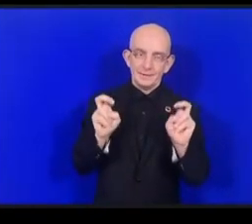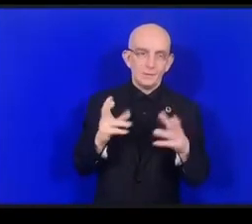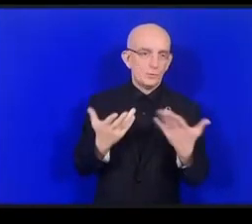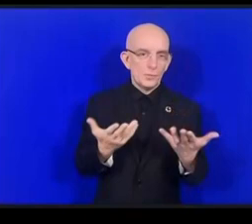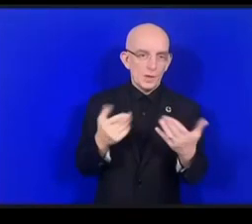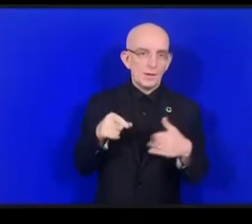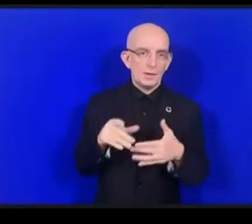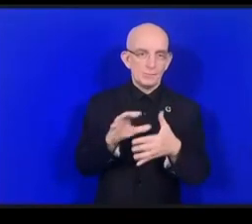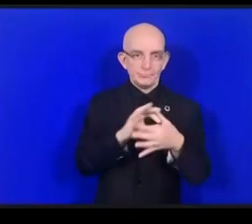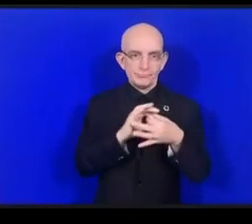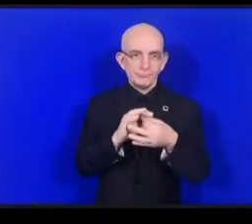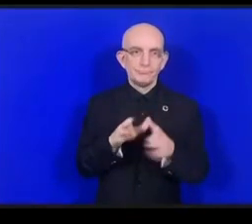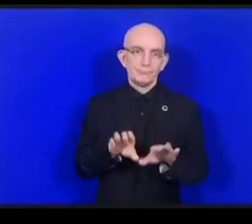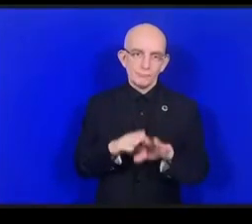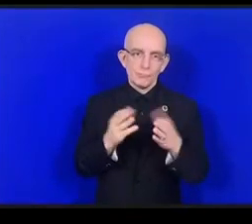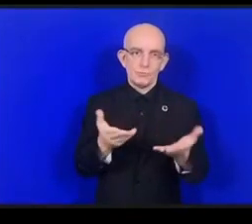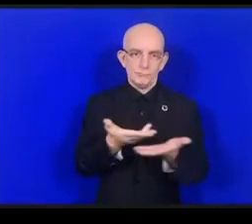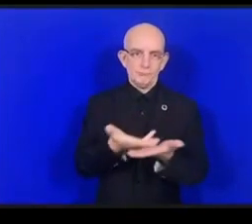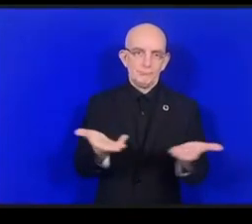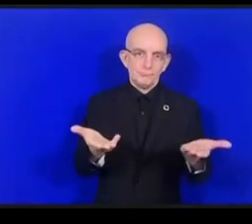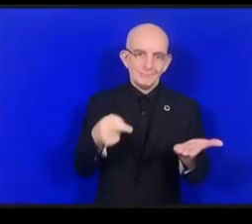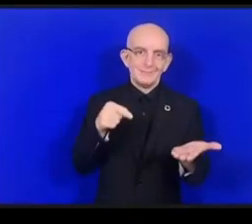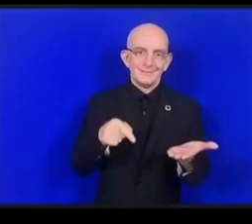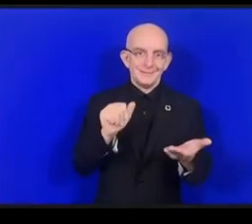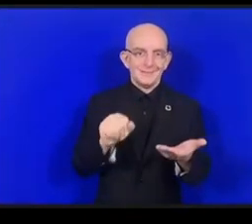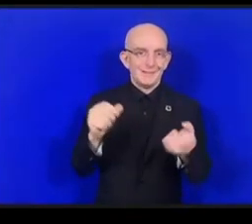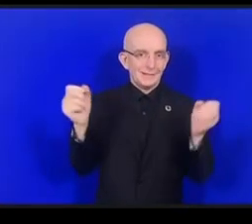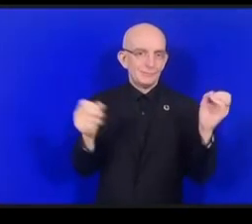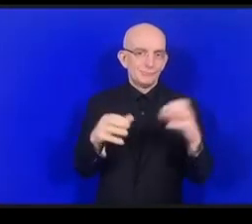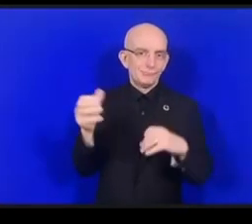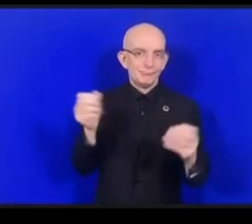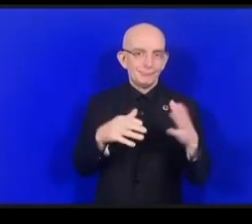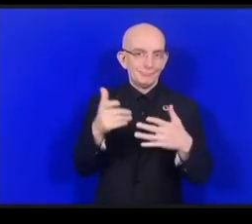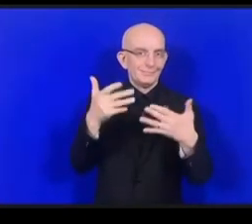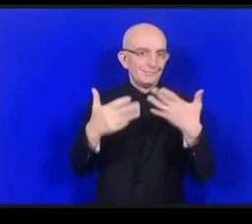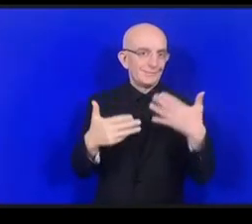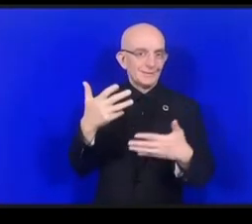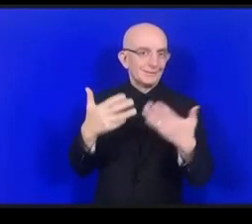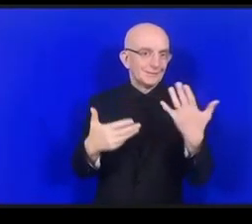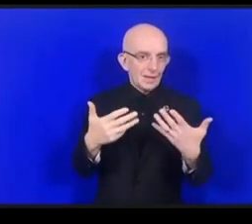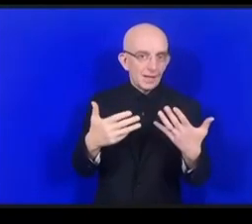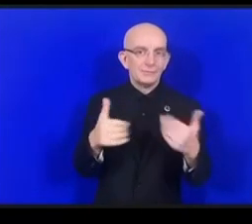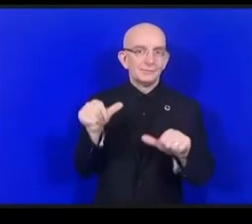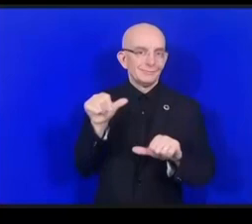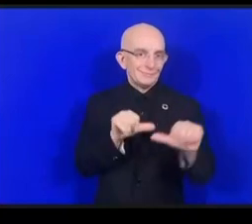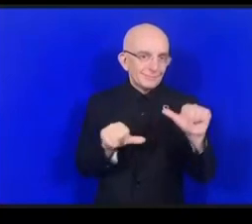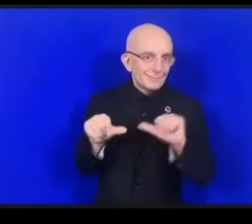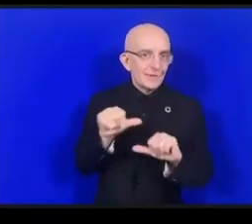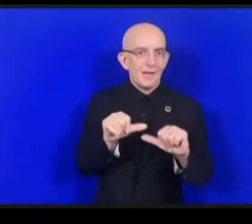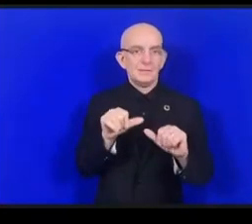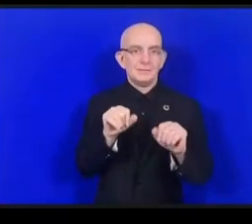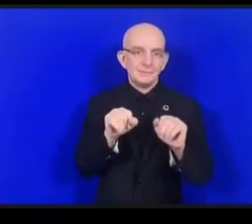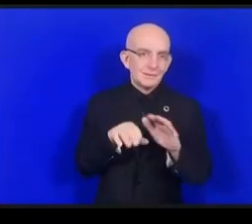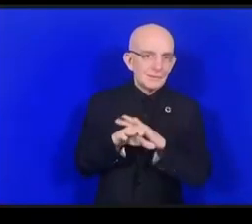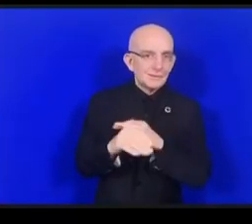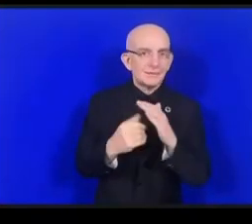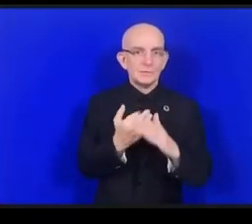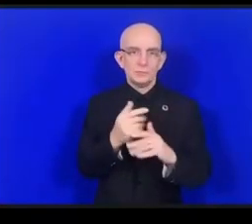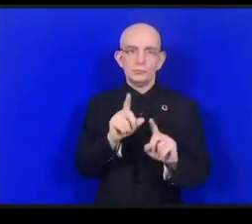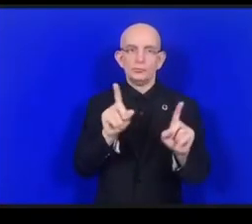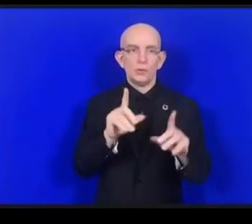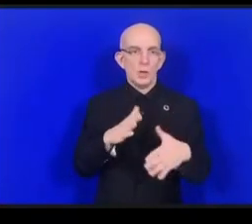non-proprietary, non-controlled environments that are freely available and accessible. So we really need thriving,